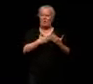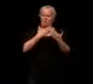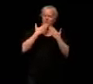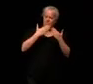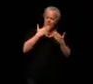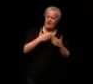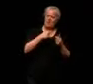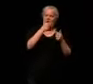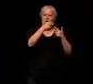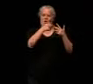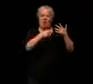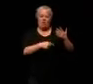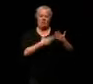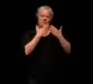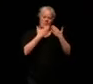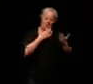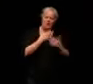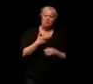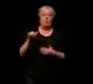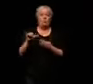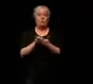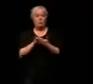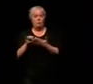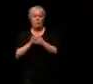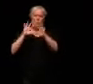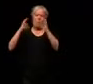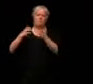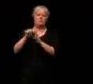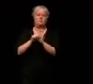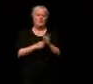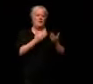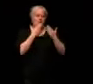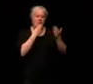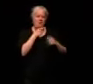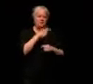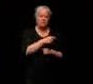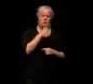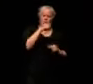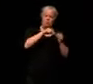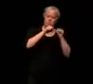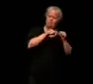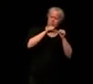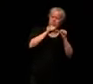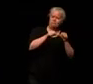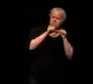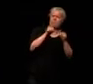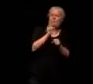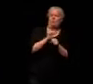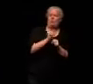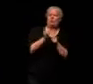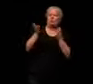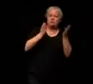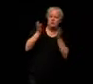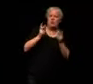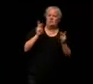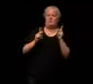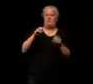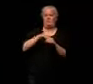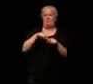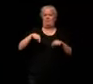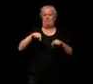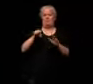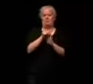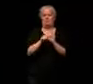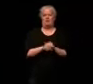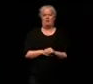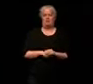and New York thanks you for your commitment and service on behalf of the people of this state who so badly need